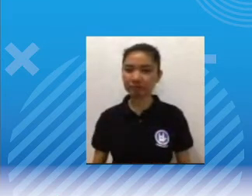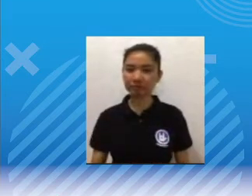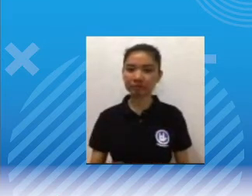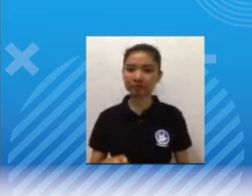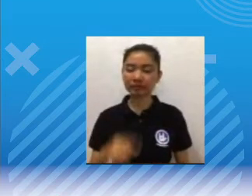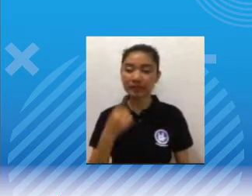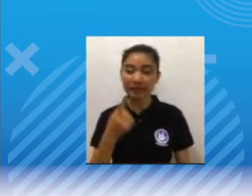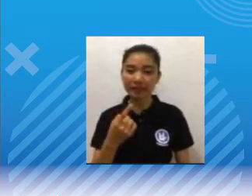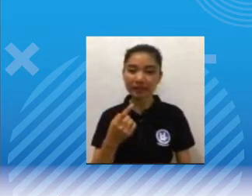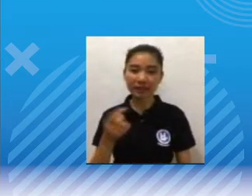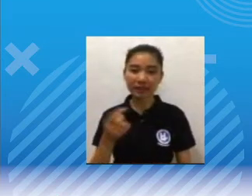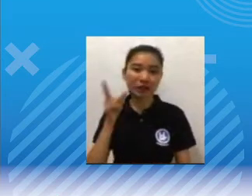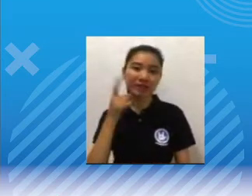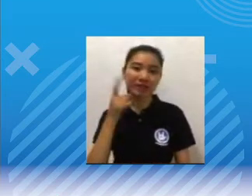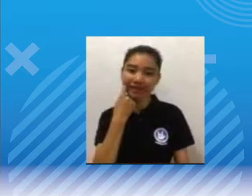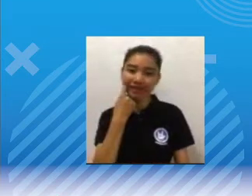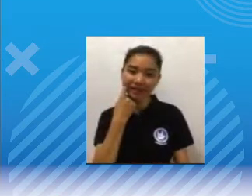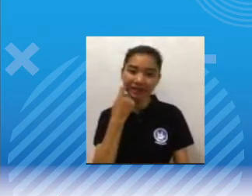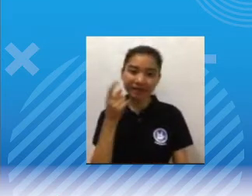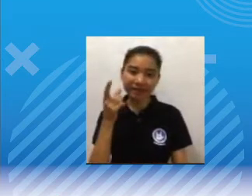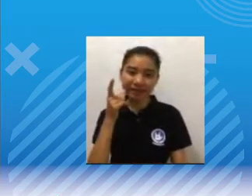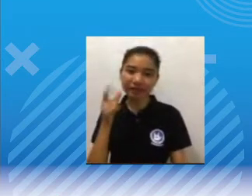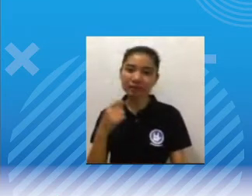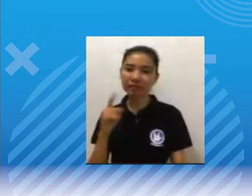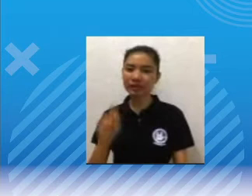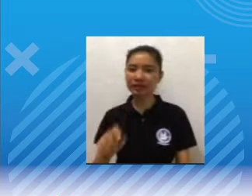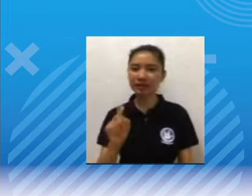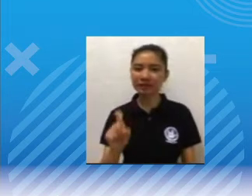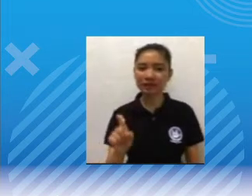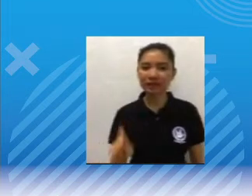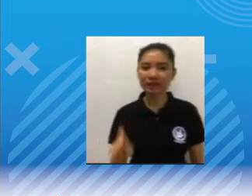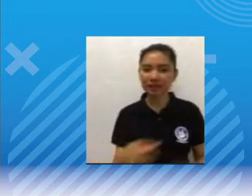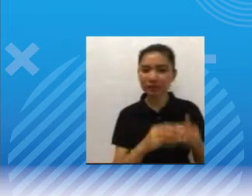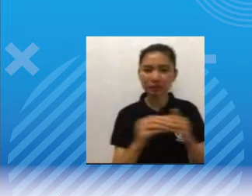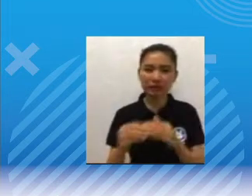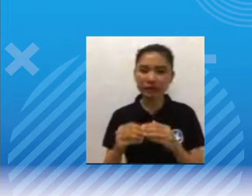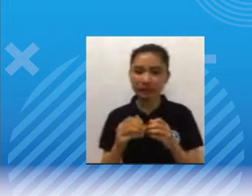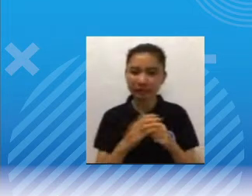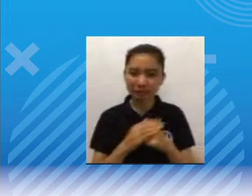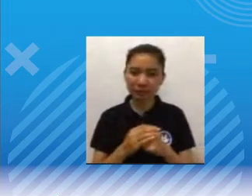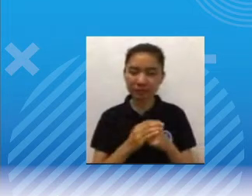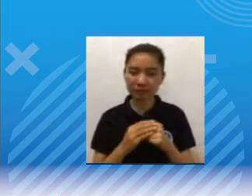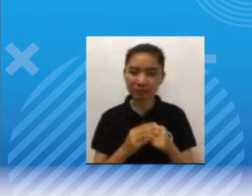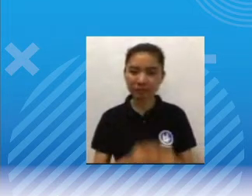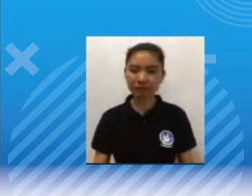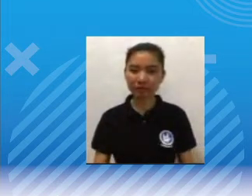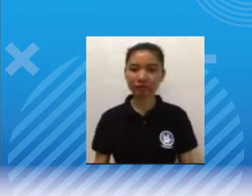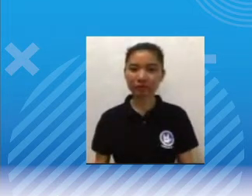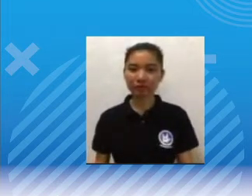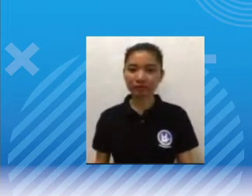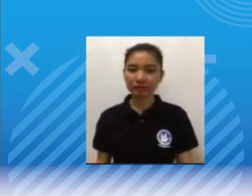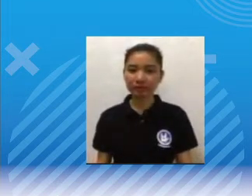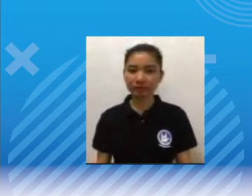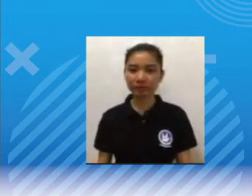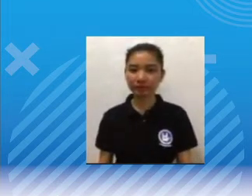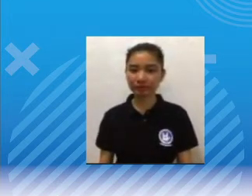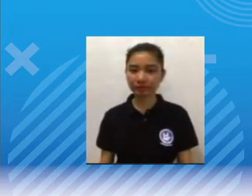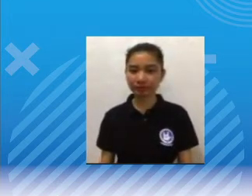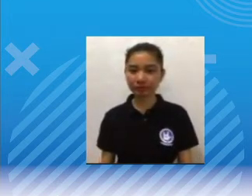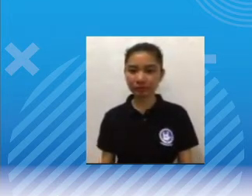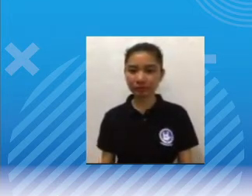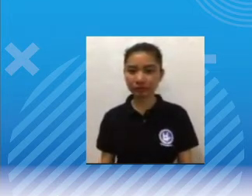well-being of teachers, counseling of teachers, and then parang sineset natin yung mind